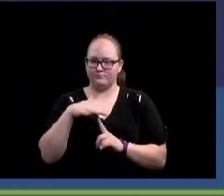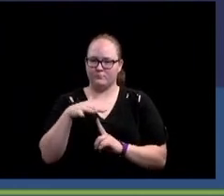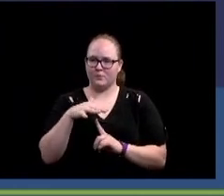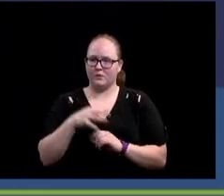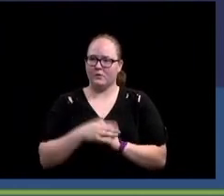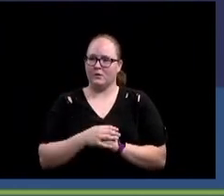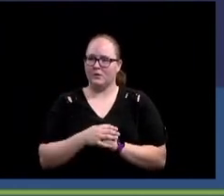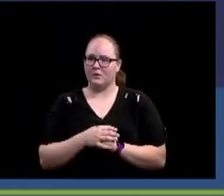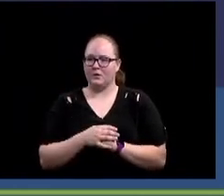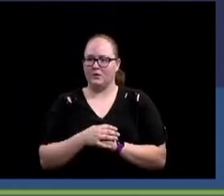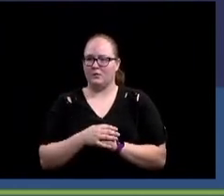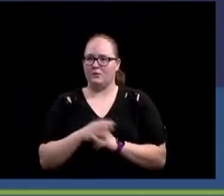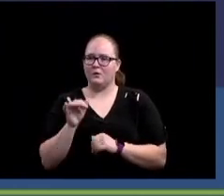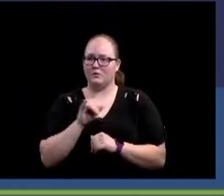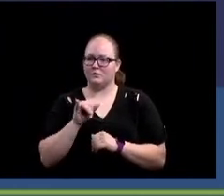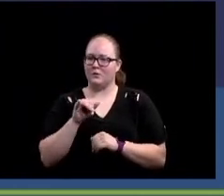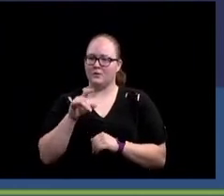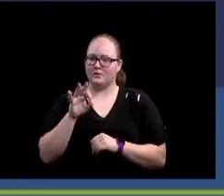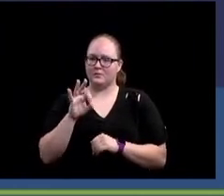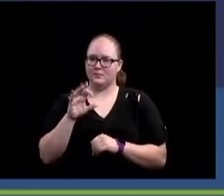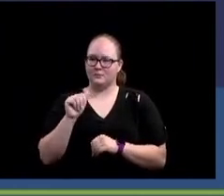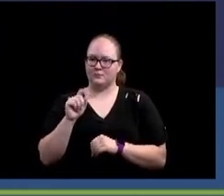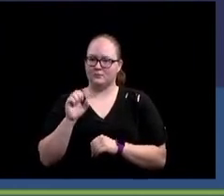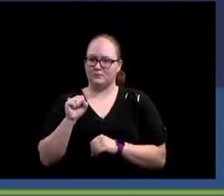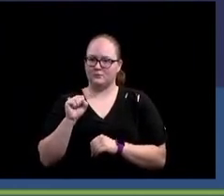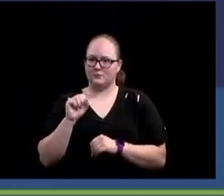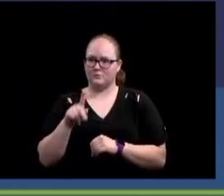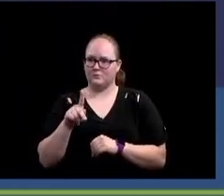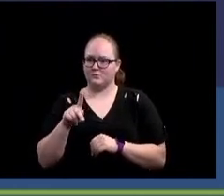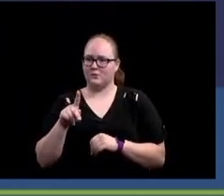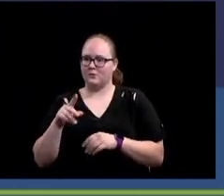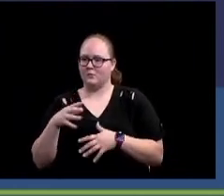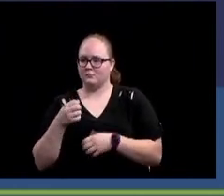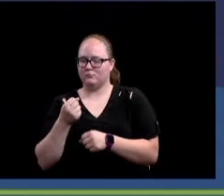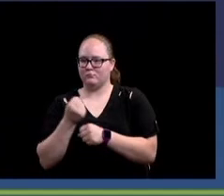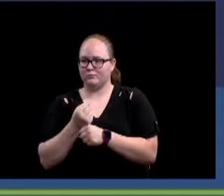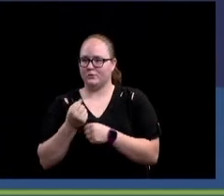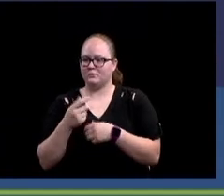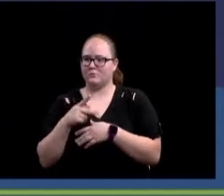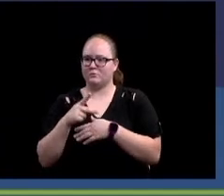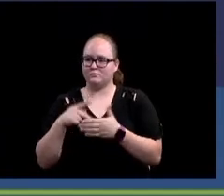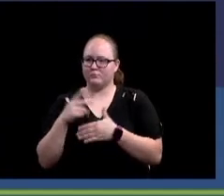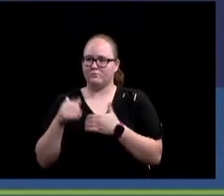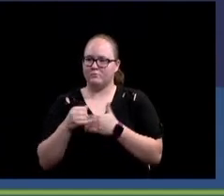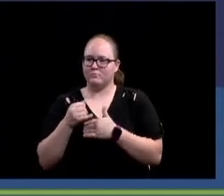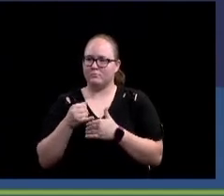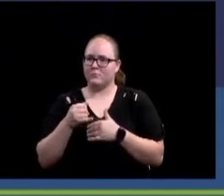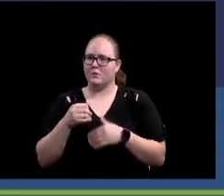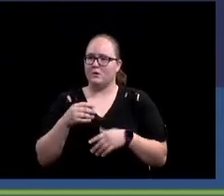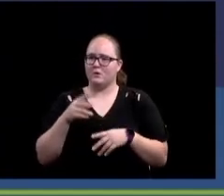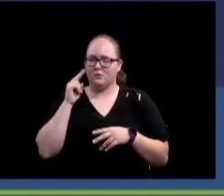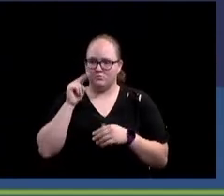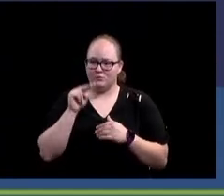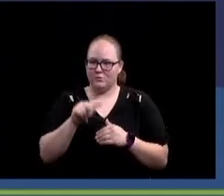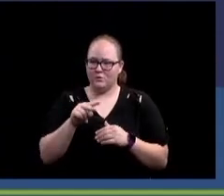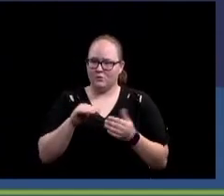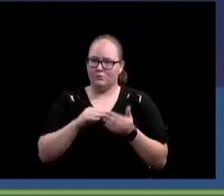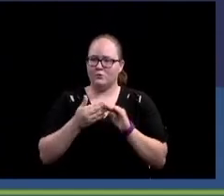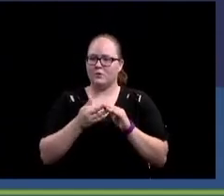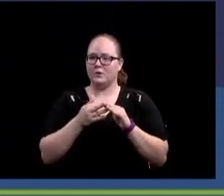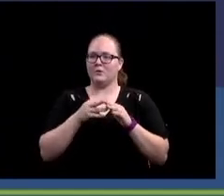support programs that take a comprehensive and inclusive look at community-based initiatives addressing core issues such as